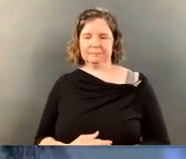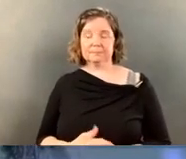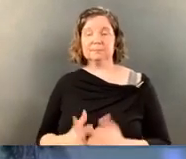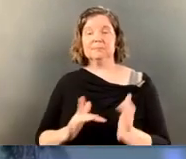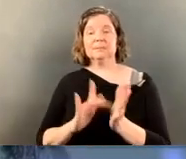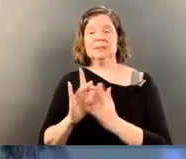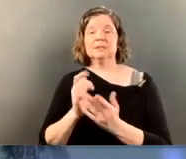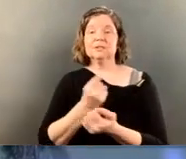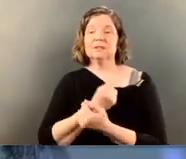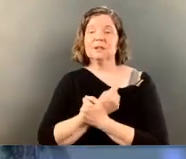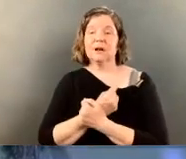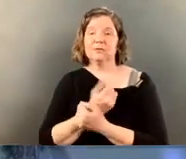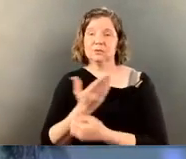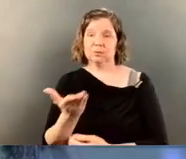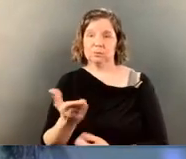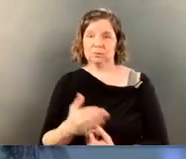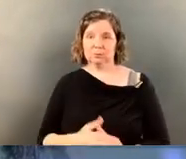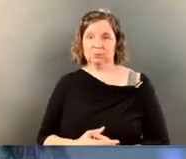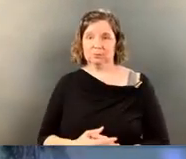Jesus loves you.